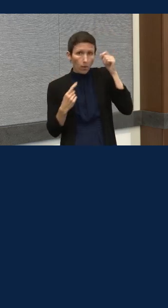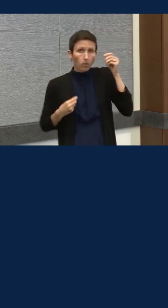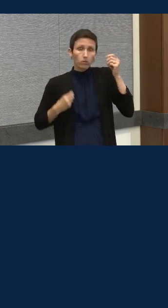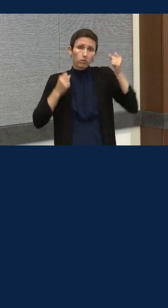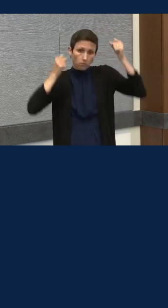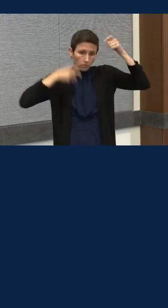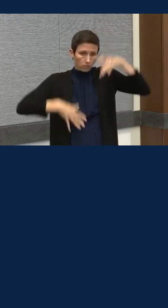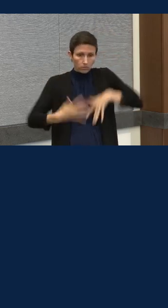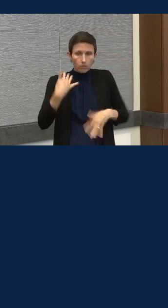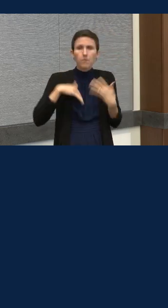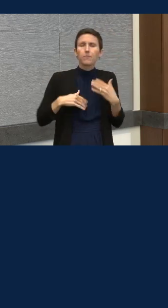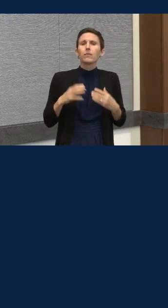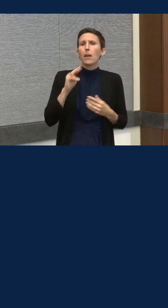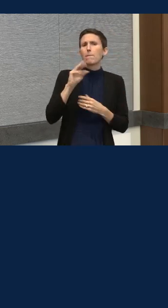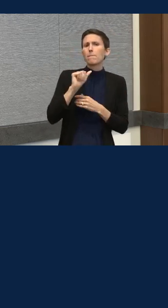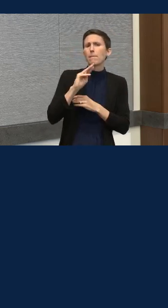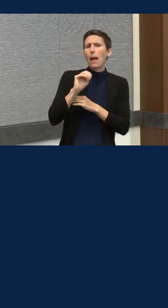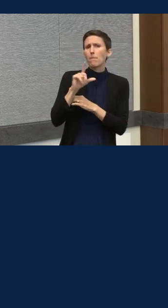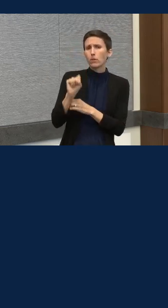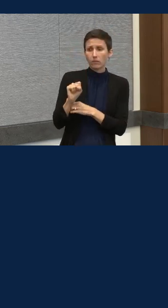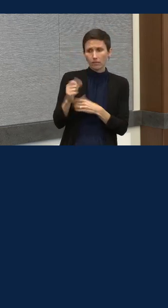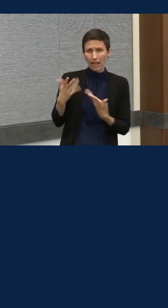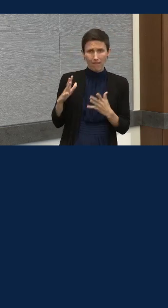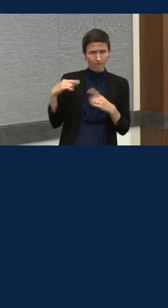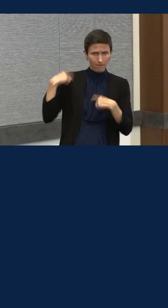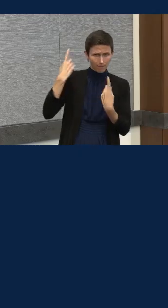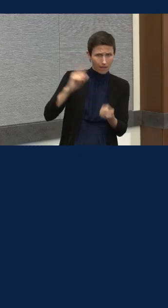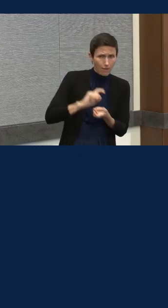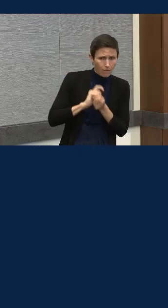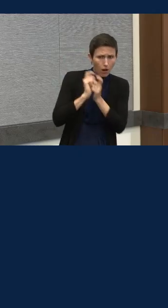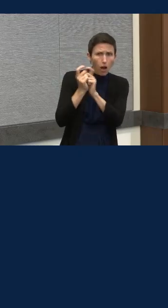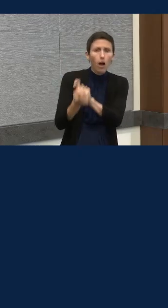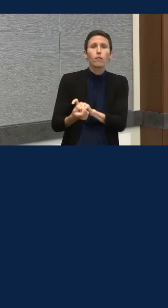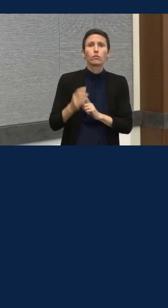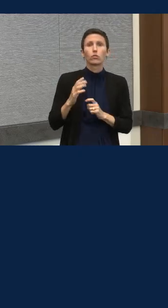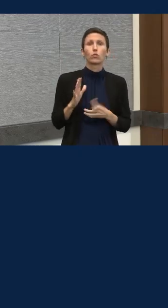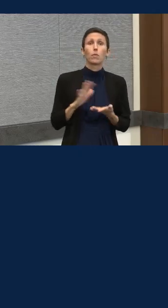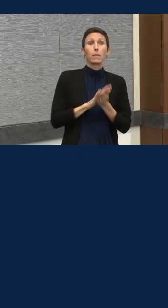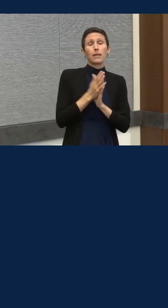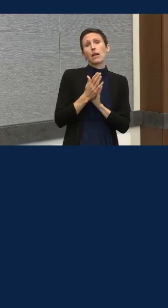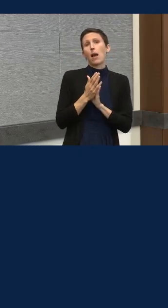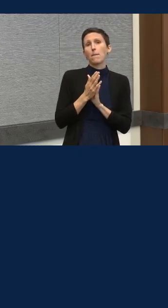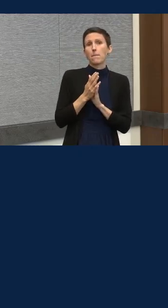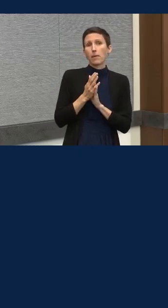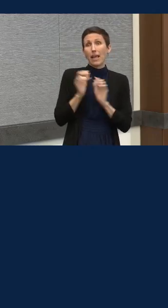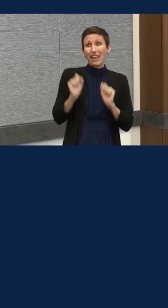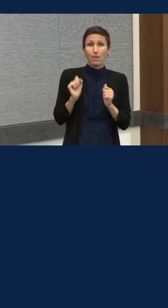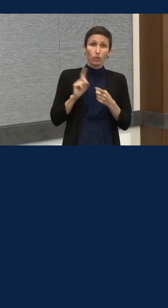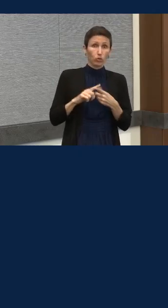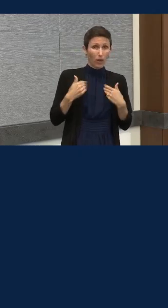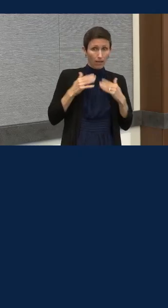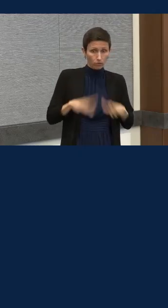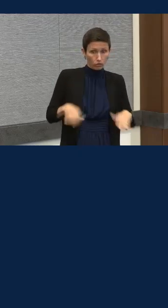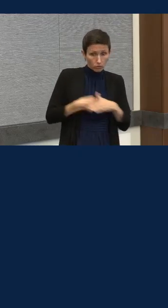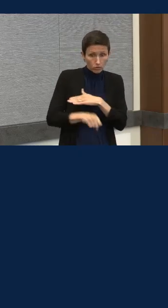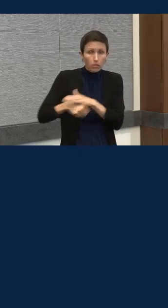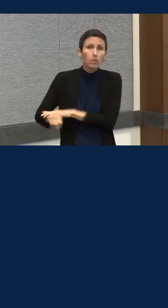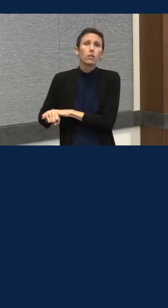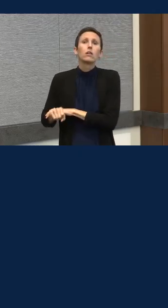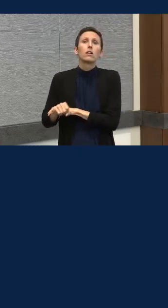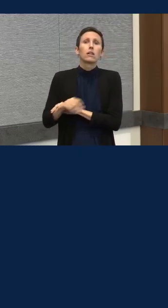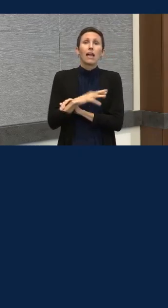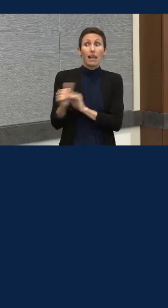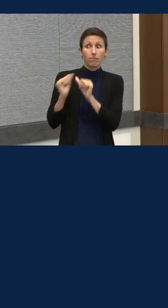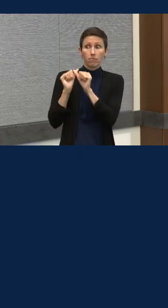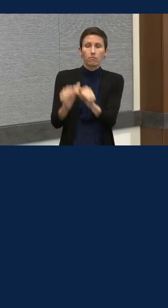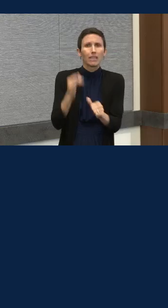mammals have evolved to become fertile and to maintain fertility as long as they have adequate energy stores